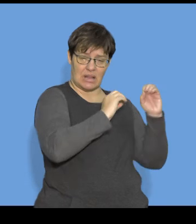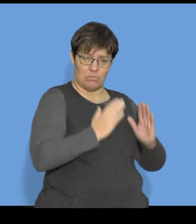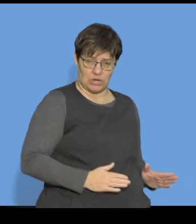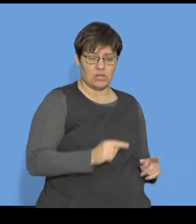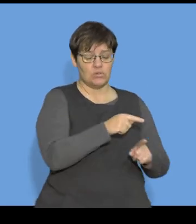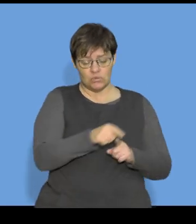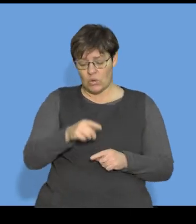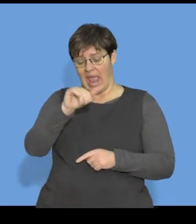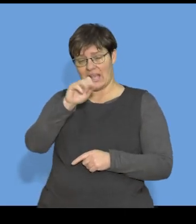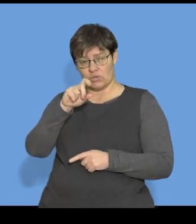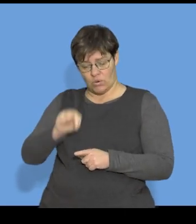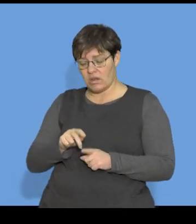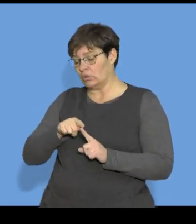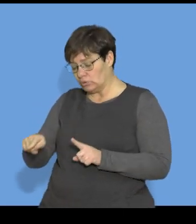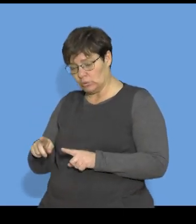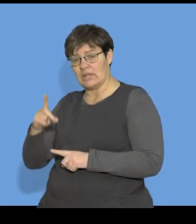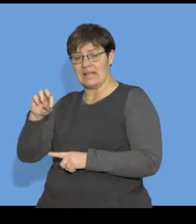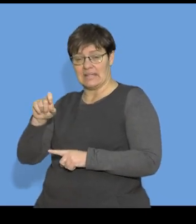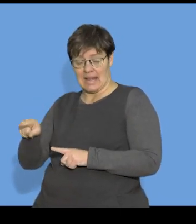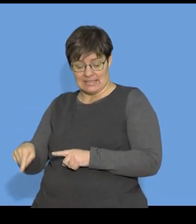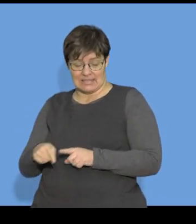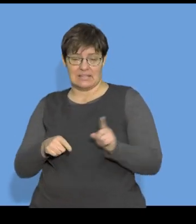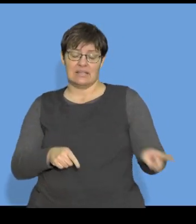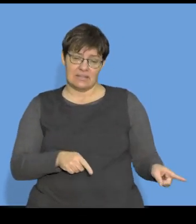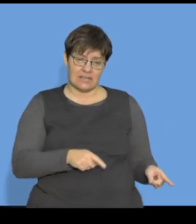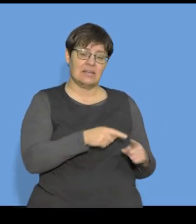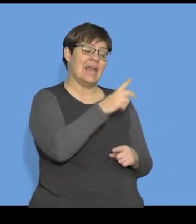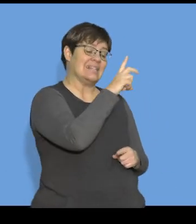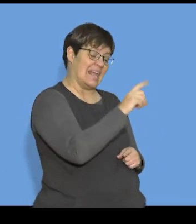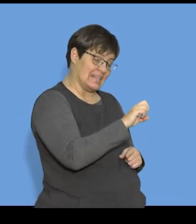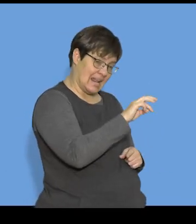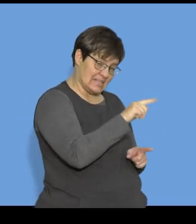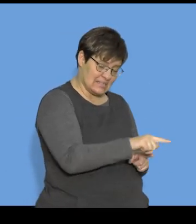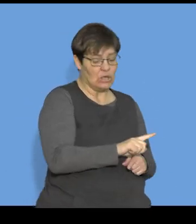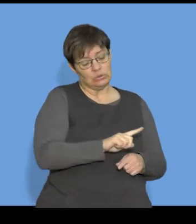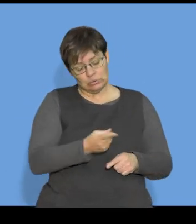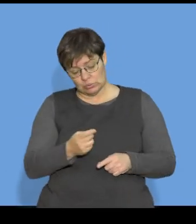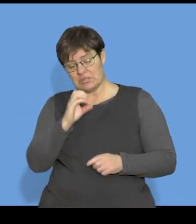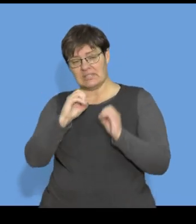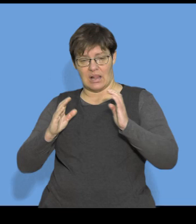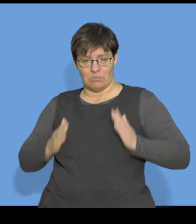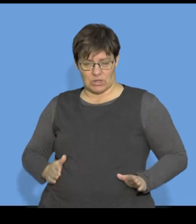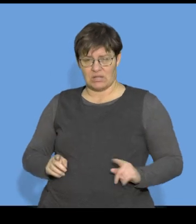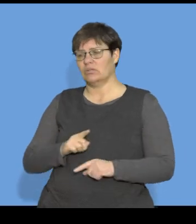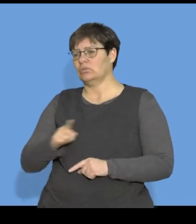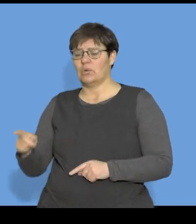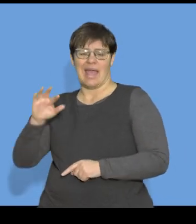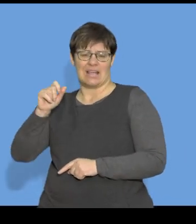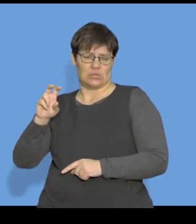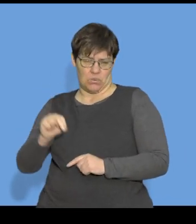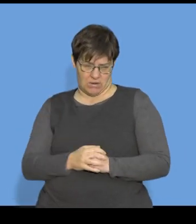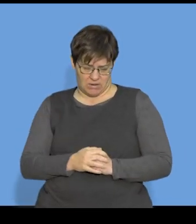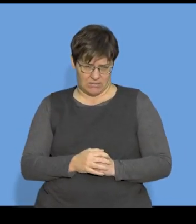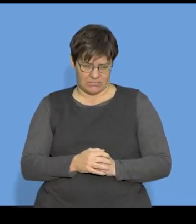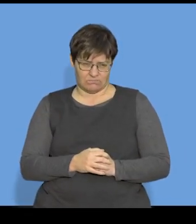body to the axon to the dendrites. Number D says dendrites to the cell body